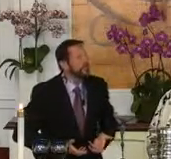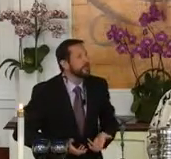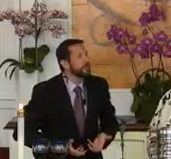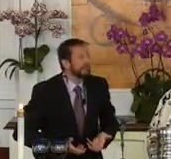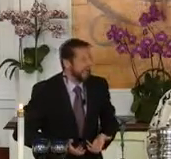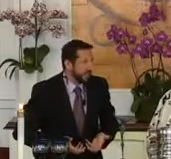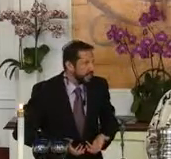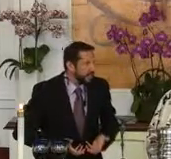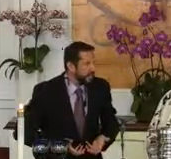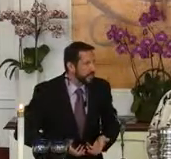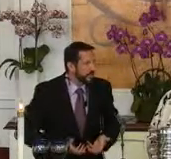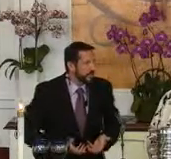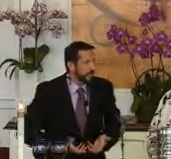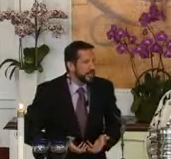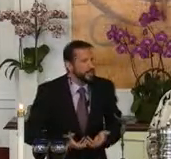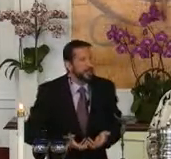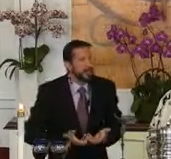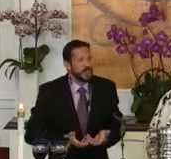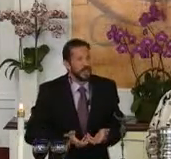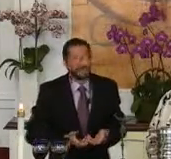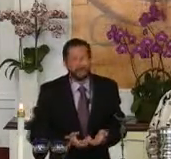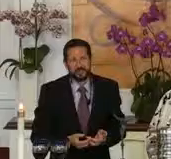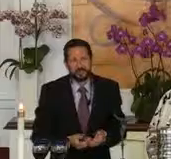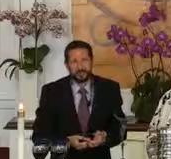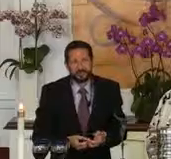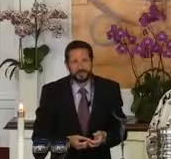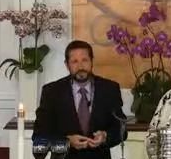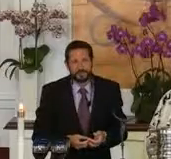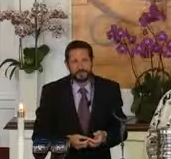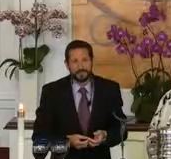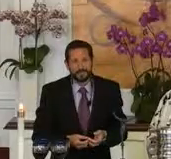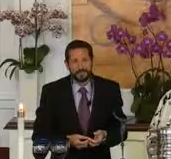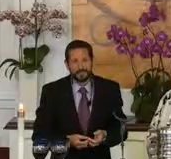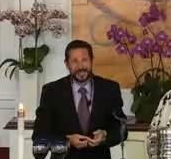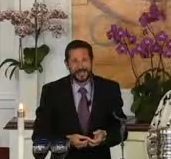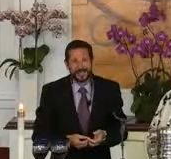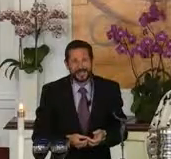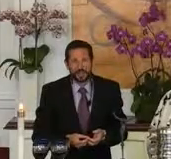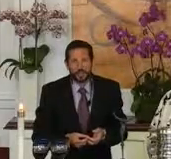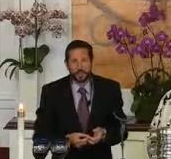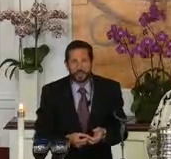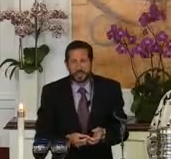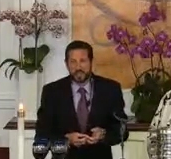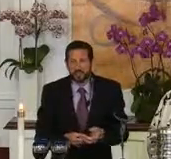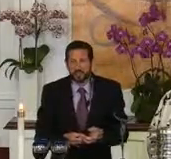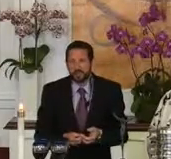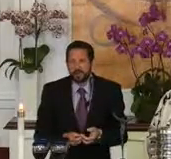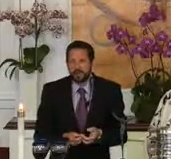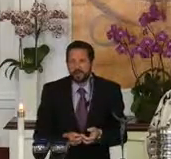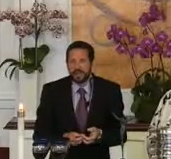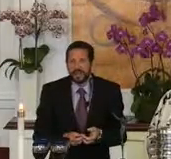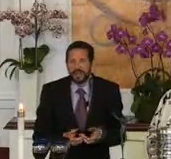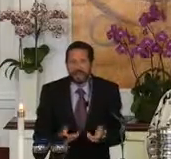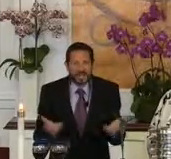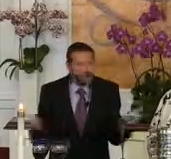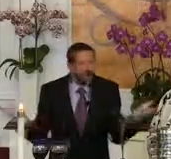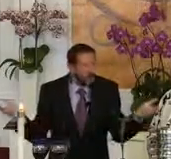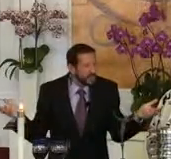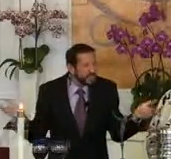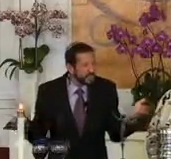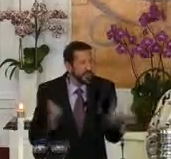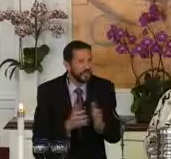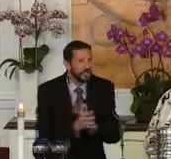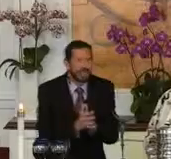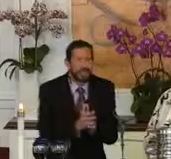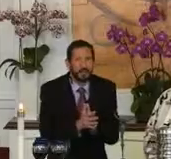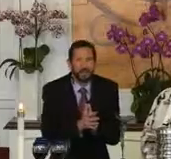our spirituality, yes. that enables to make it real. So let's close our worship this morning as we rise in body